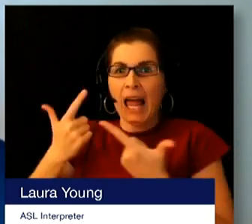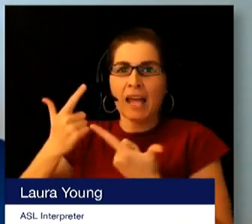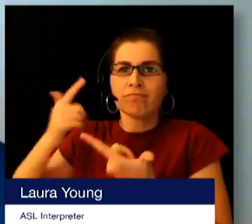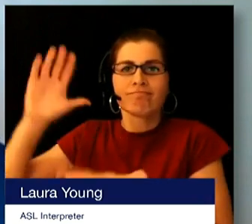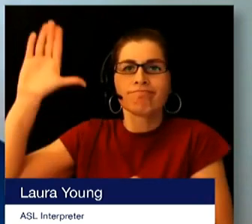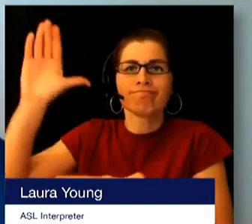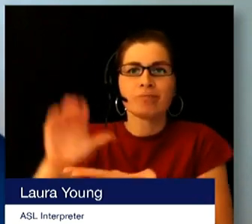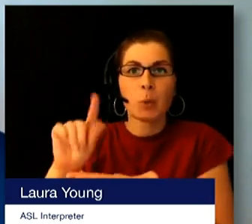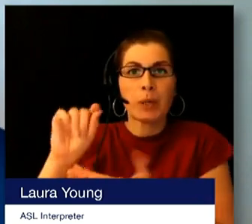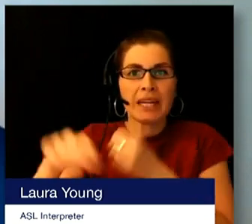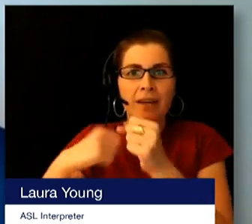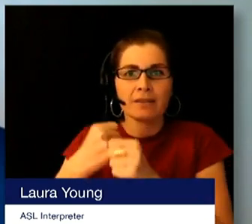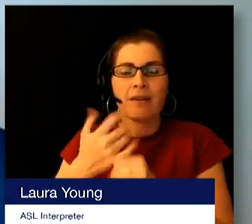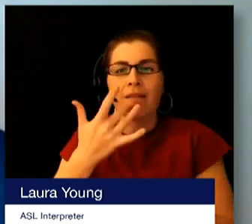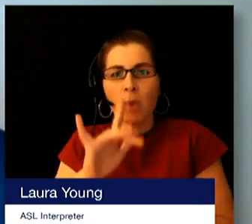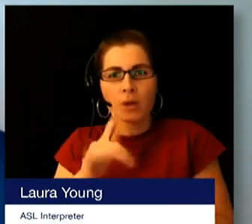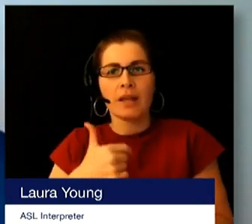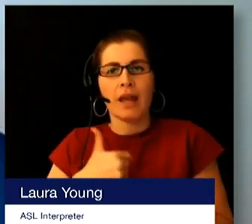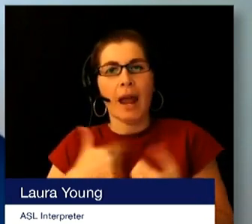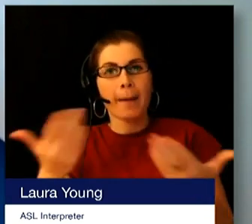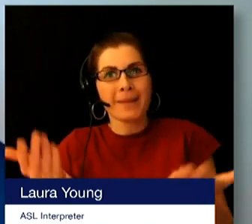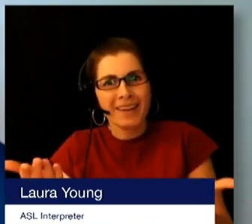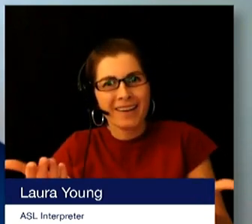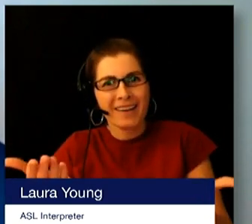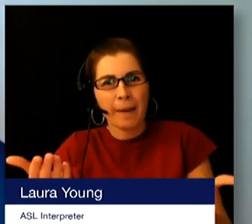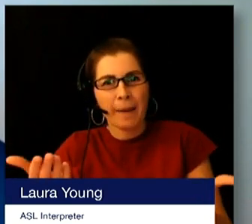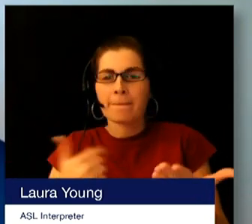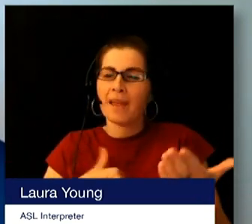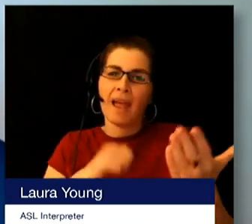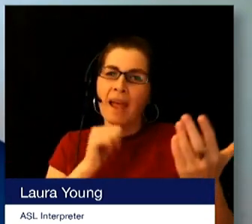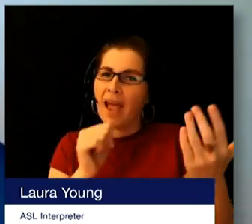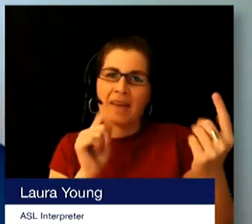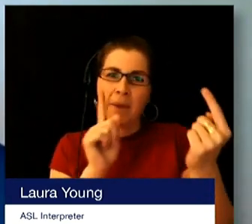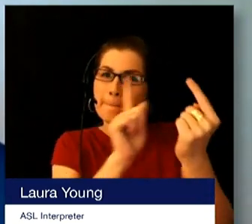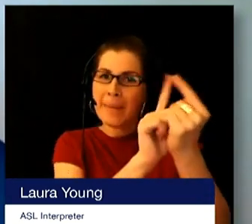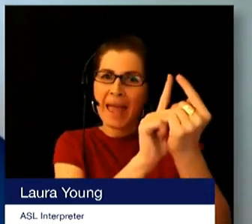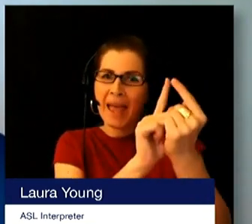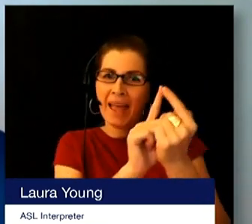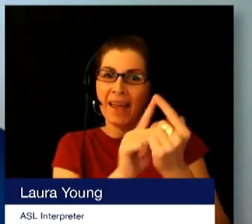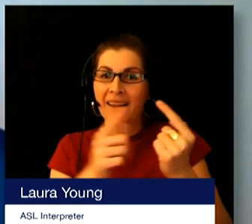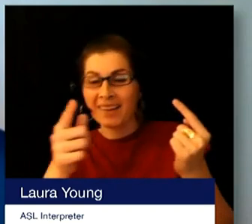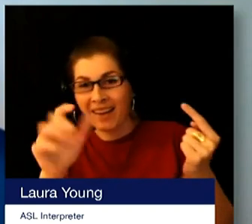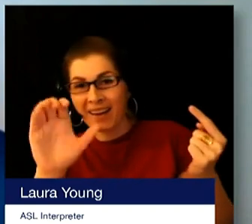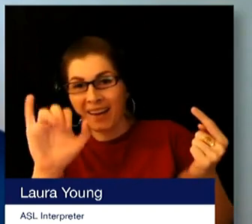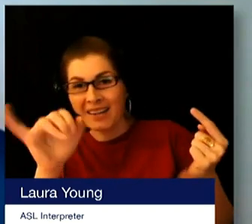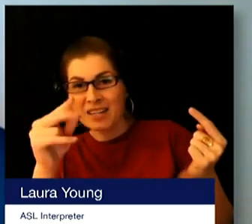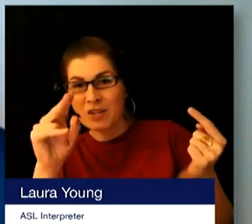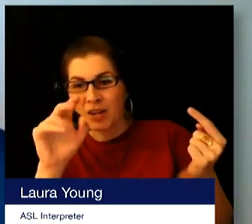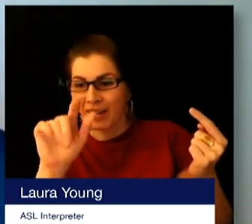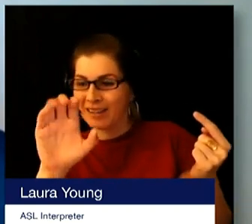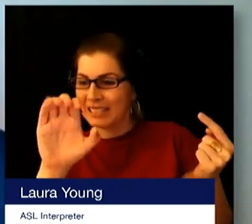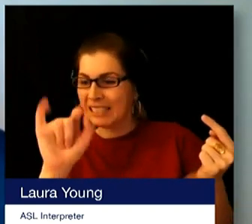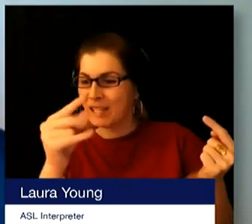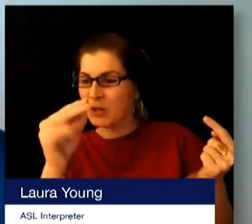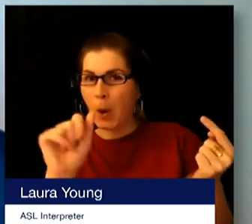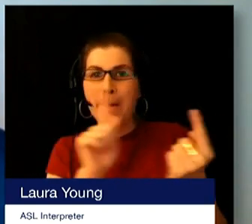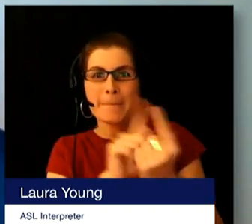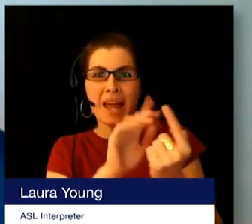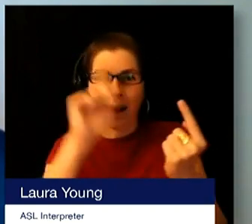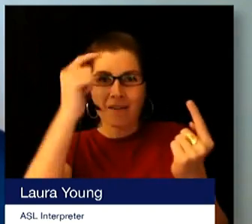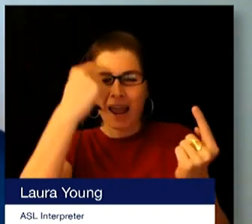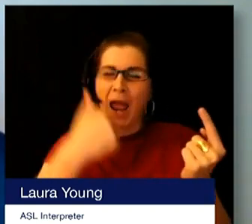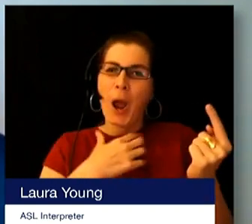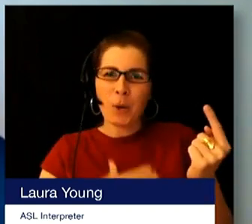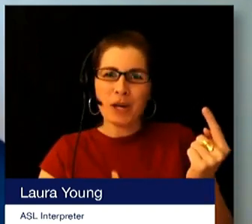here talking to you right now as a result of that. I have not met him. As Cyntoia met the governor that released her, I'm kind of upset with him about